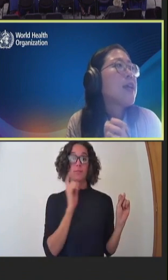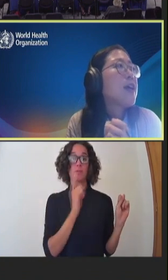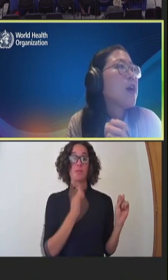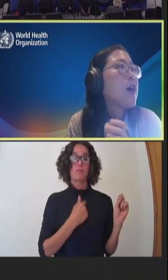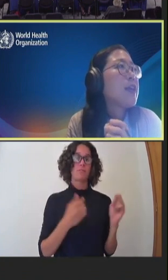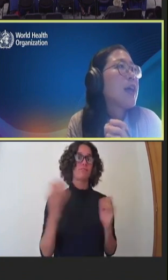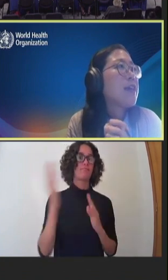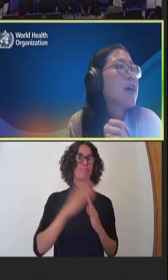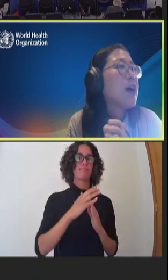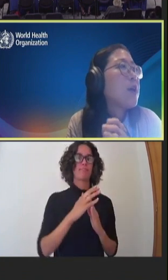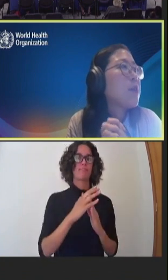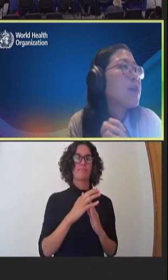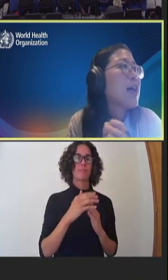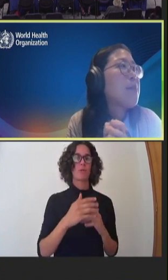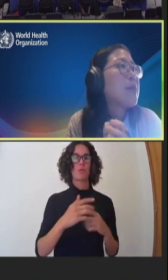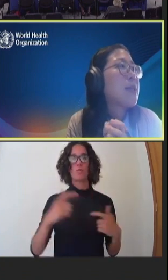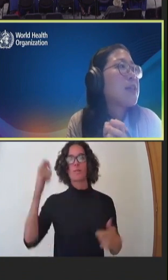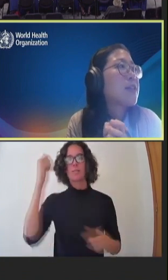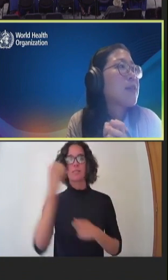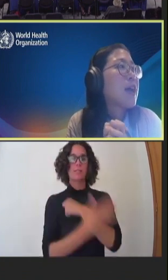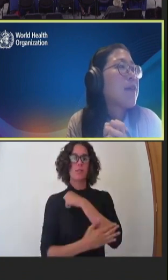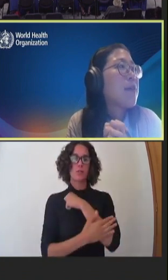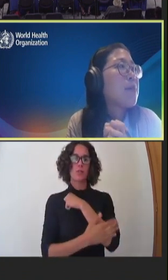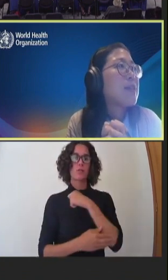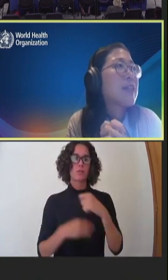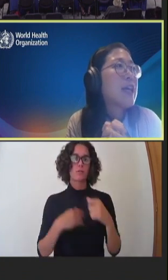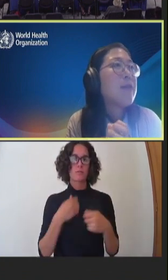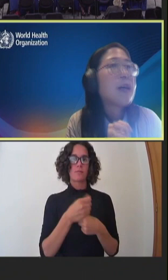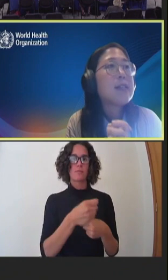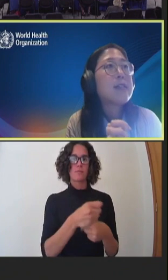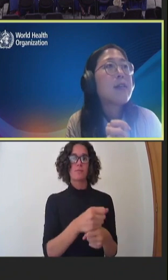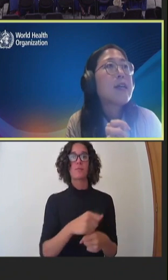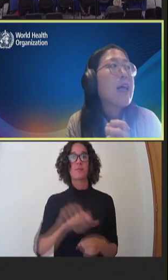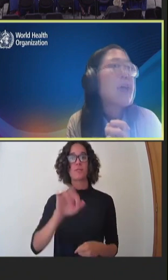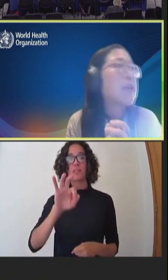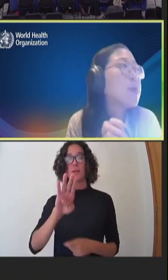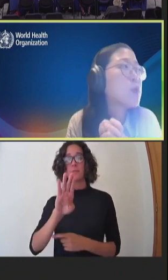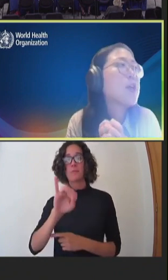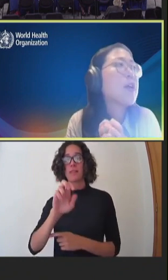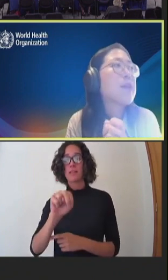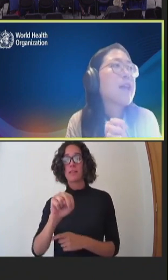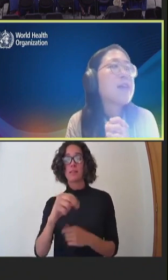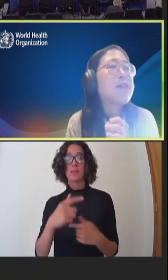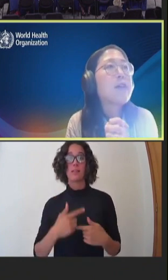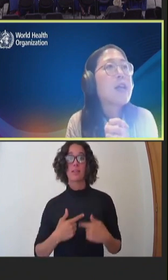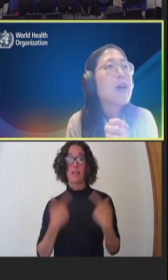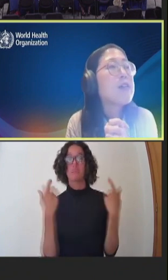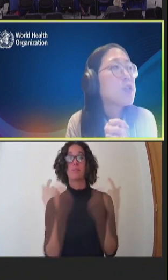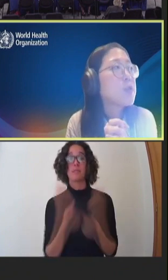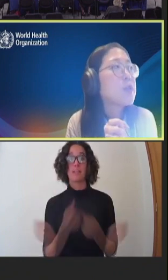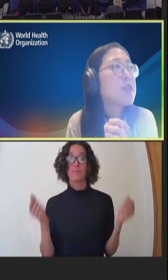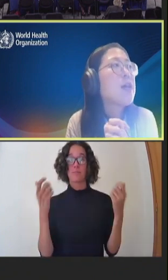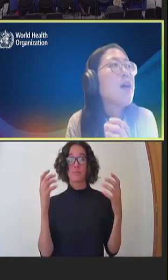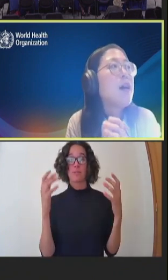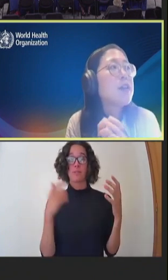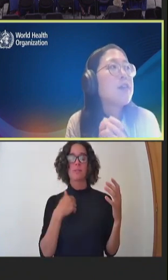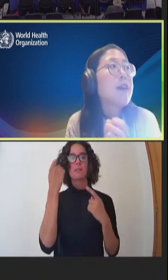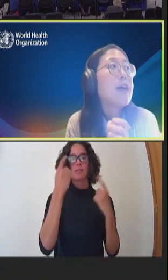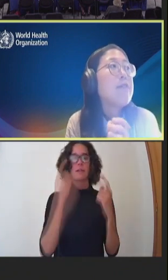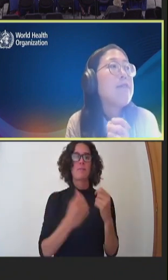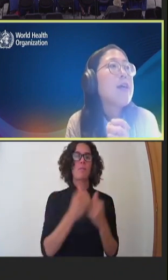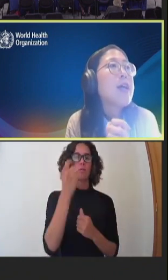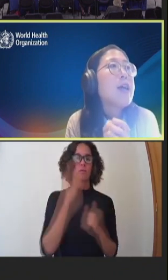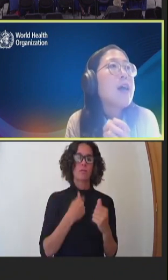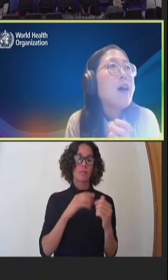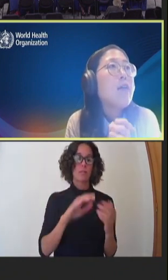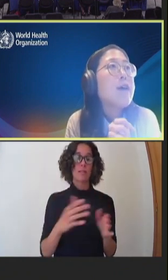this. And then 9 billions of lives have been saved, considering that the majority of the deaths averted are children under